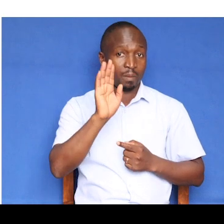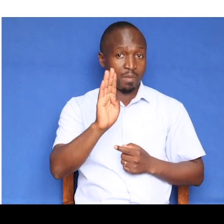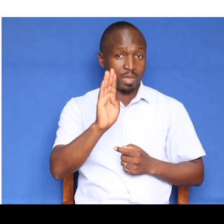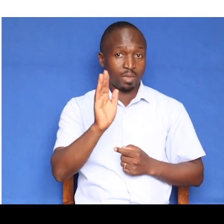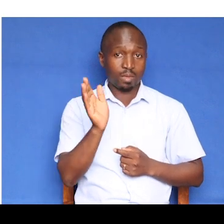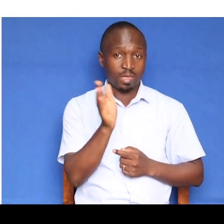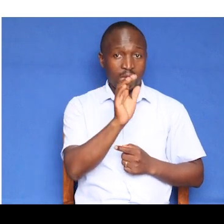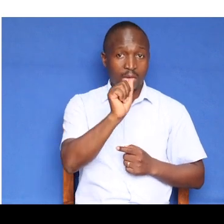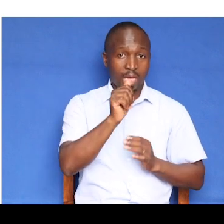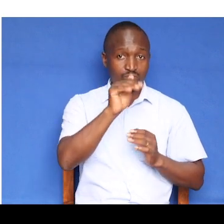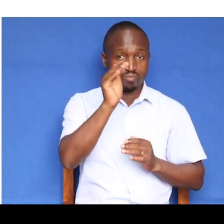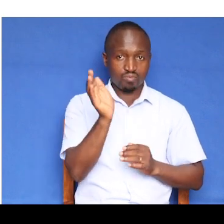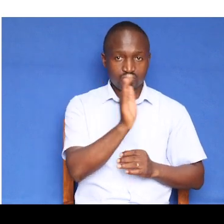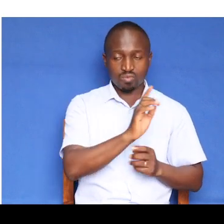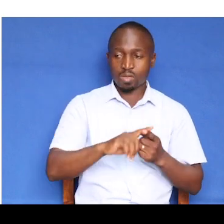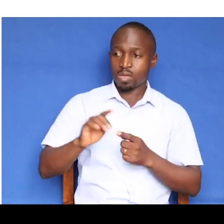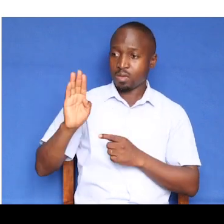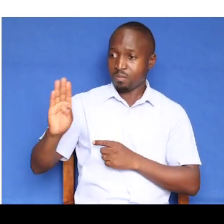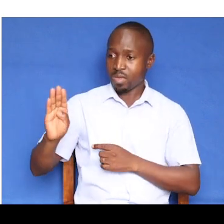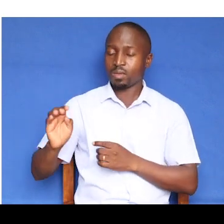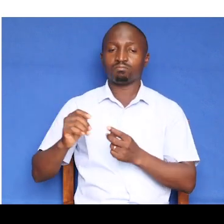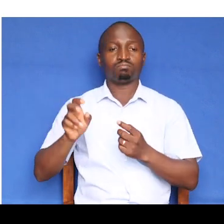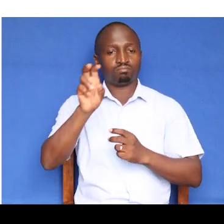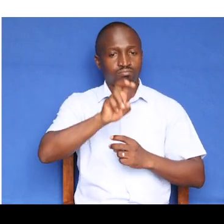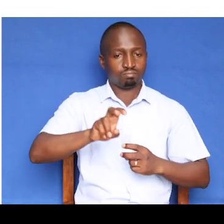needs to calculate multiplier.